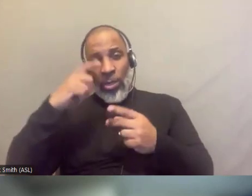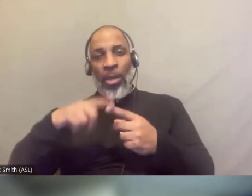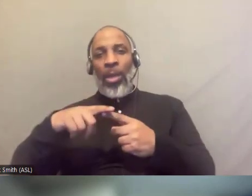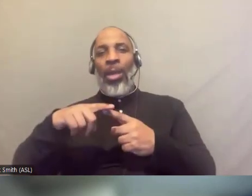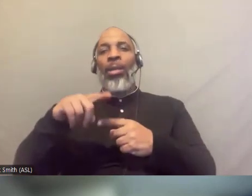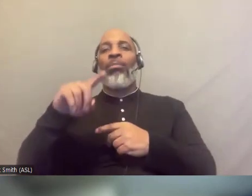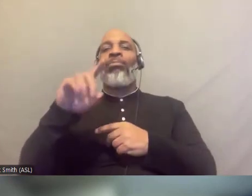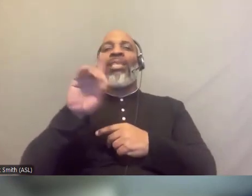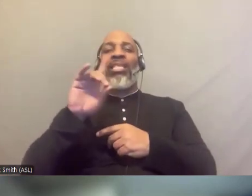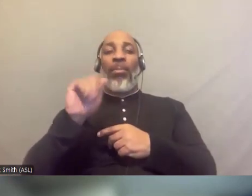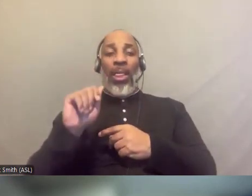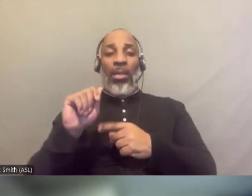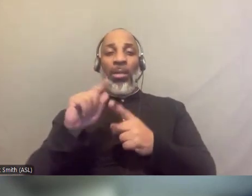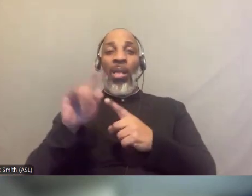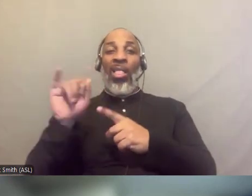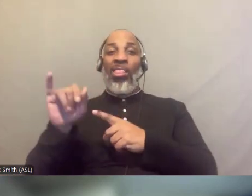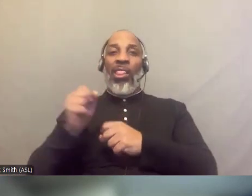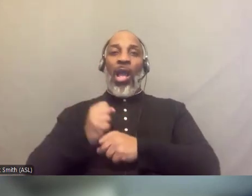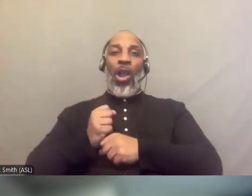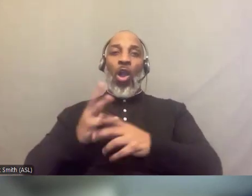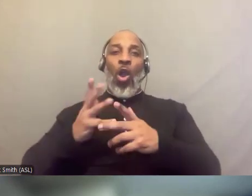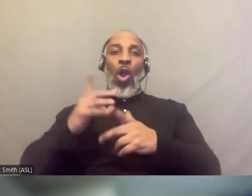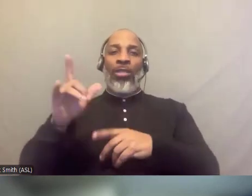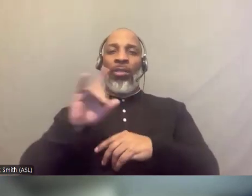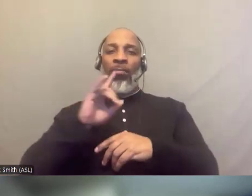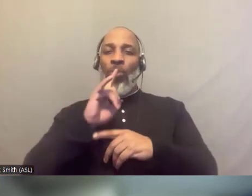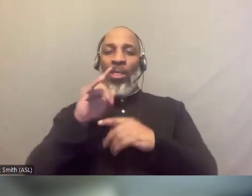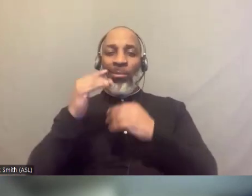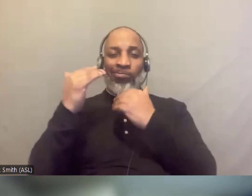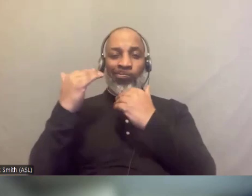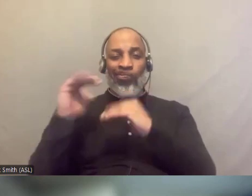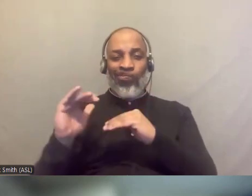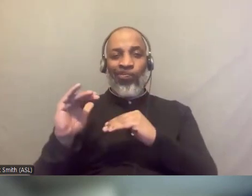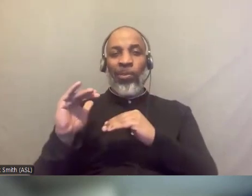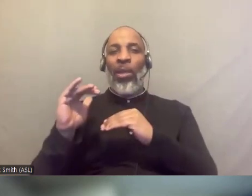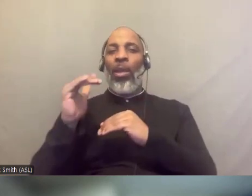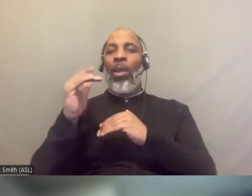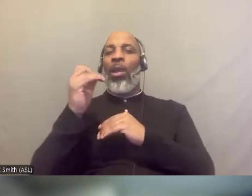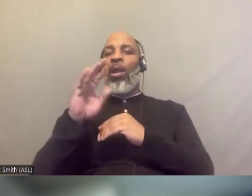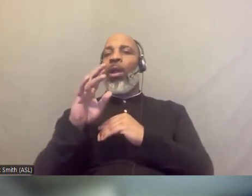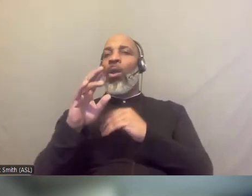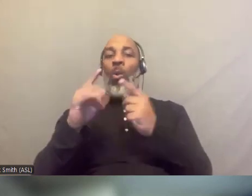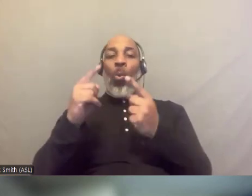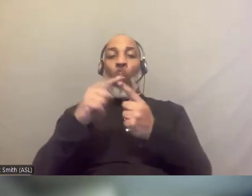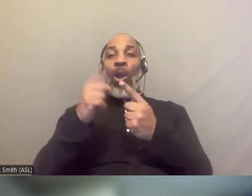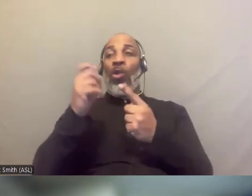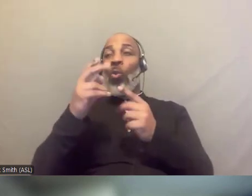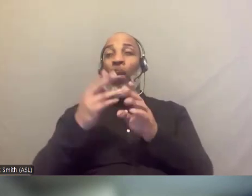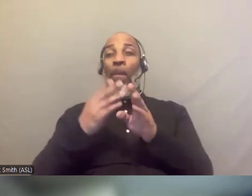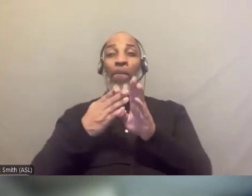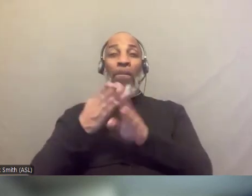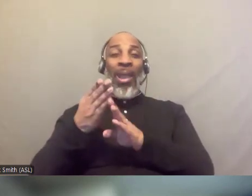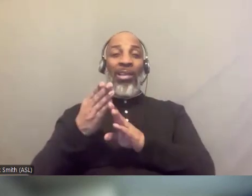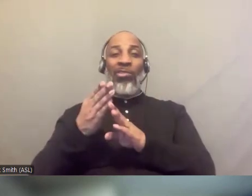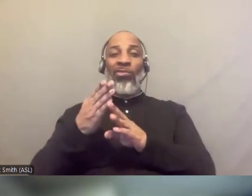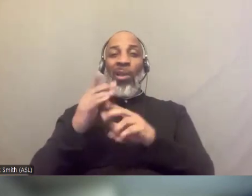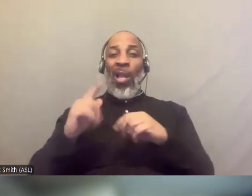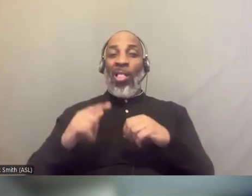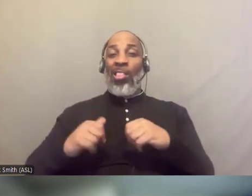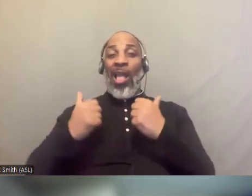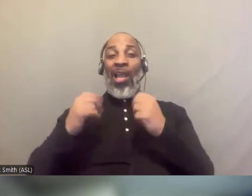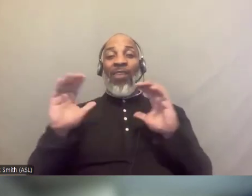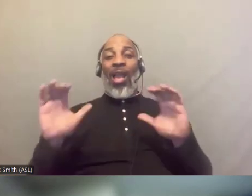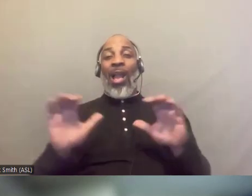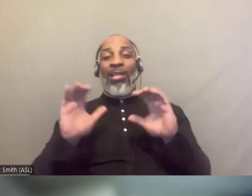impairment that causes a substantial limitation of one or more major life activities. So that